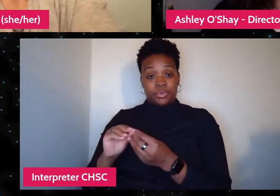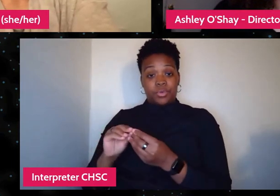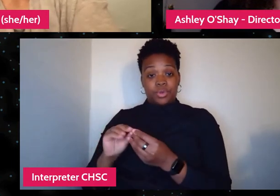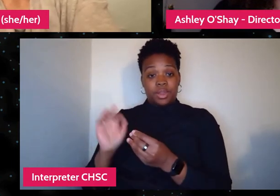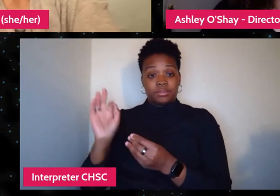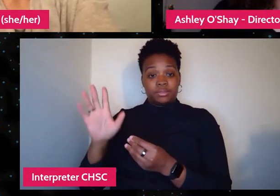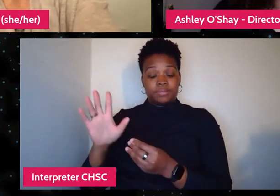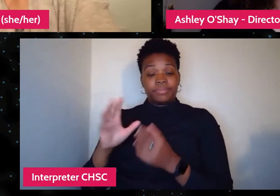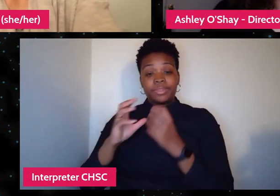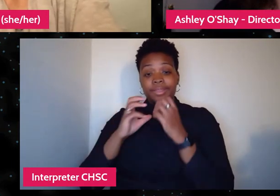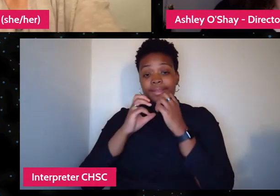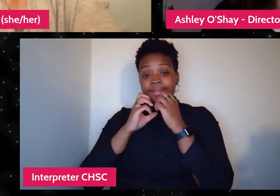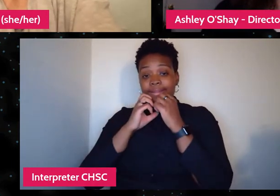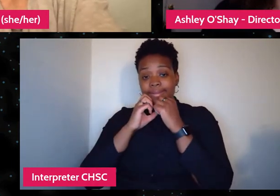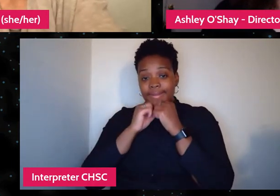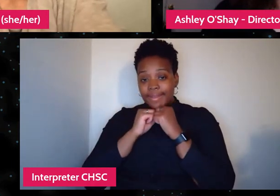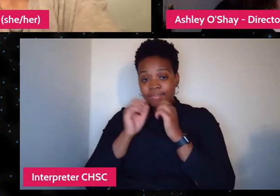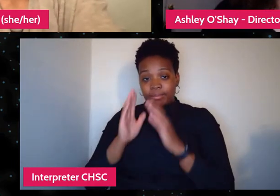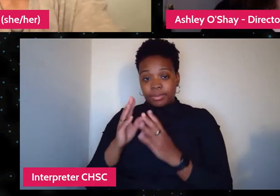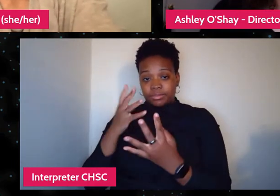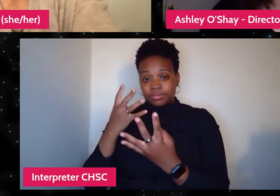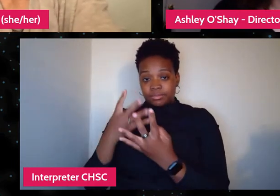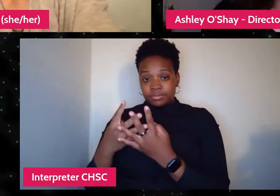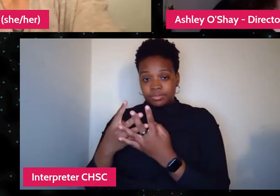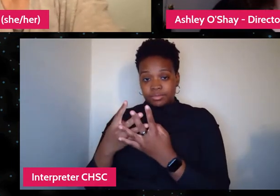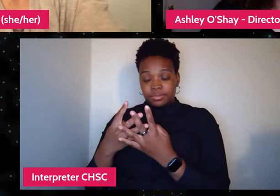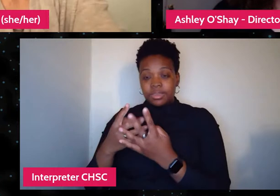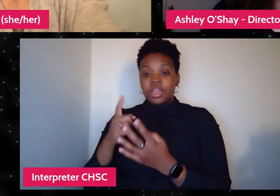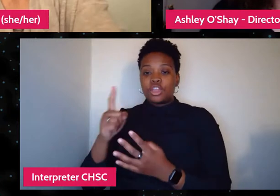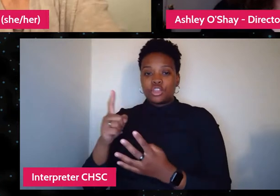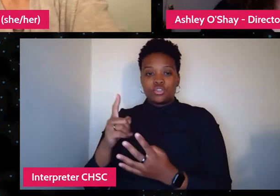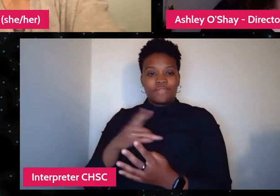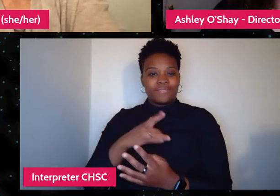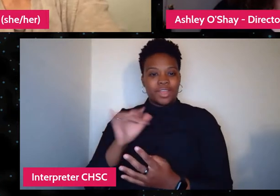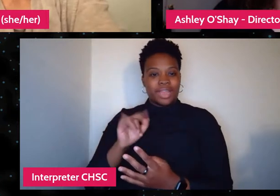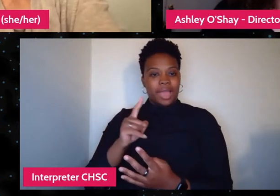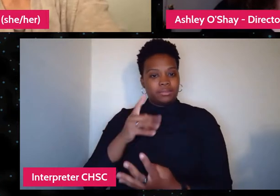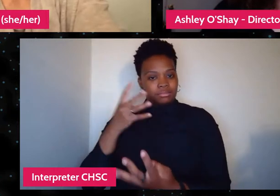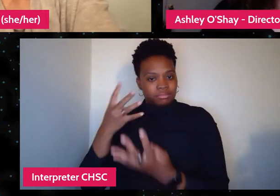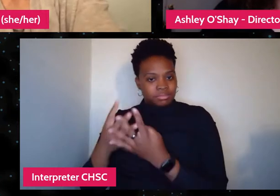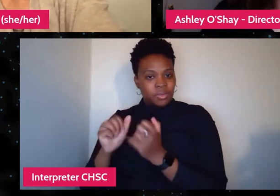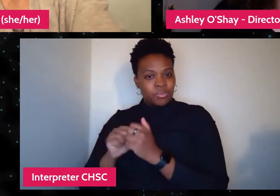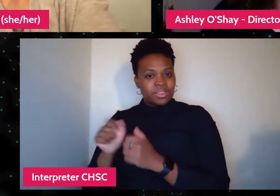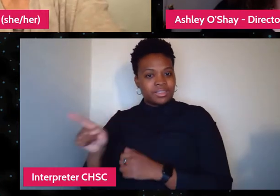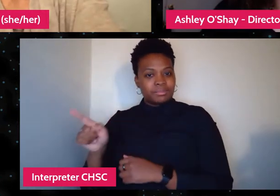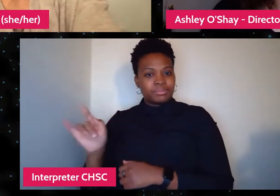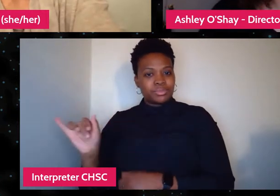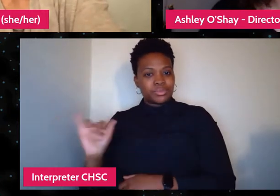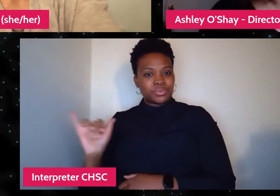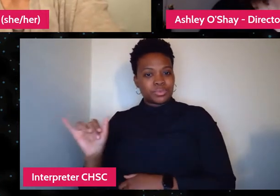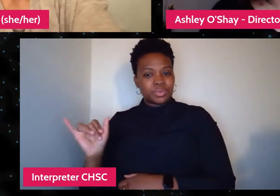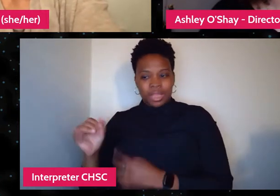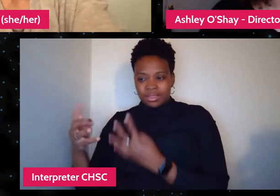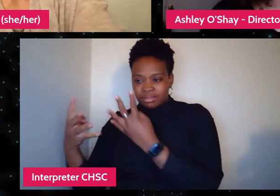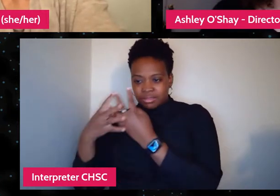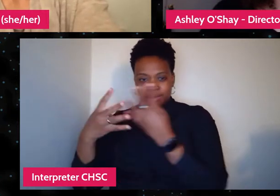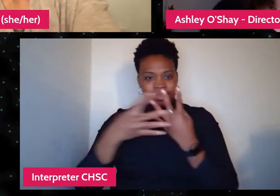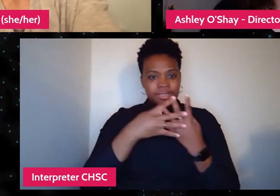is incarcerated, you're essentially incarcerated with them too. You know, yeah. The emotional toll that it can